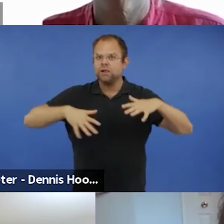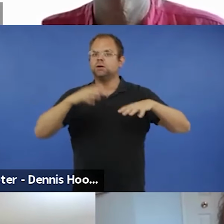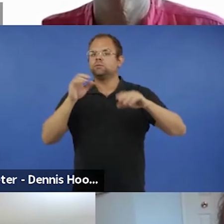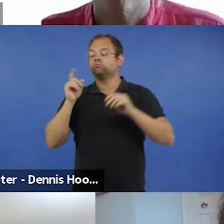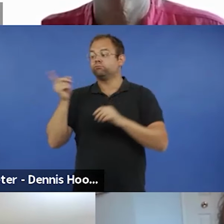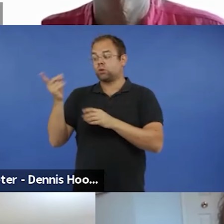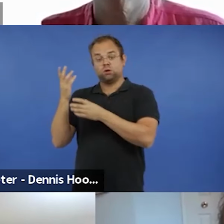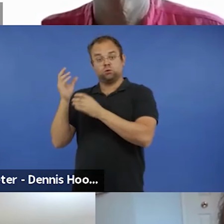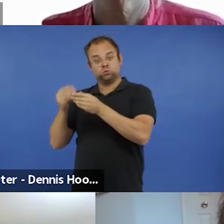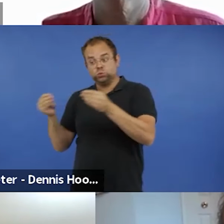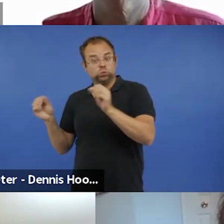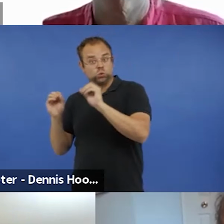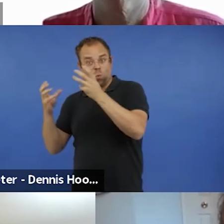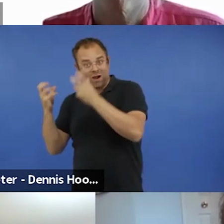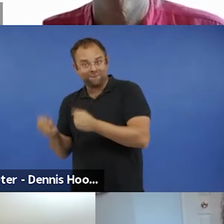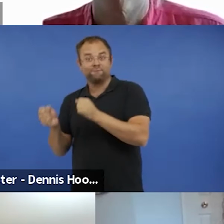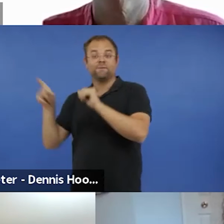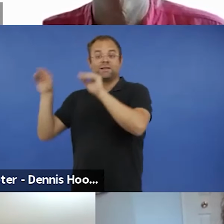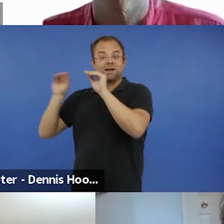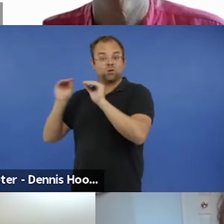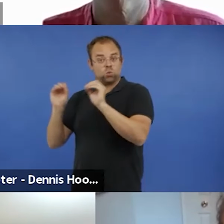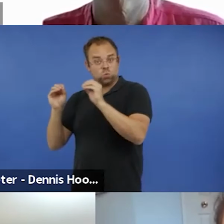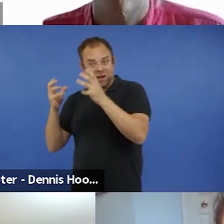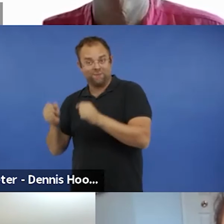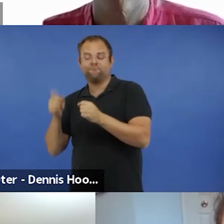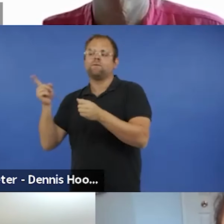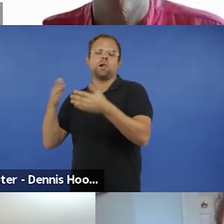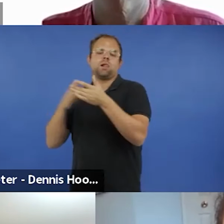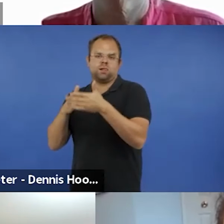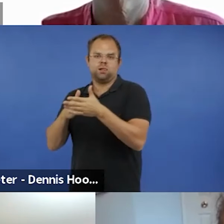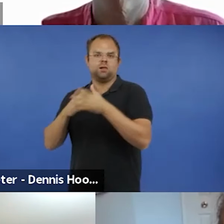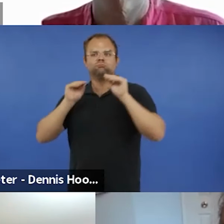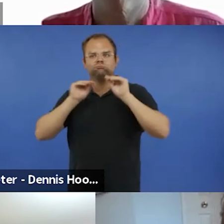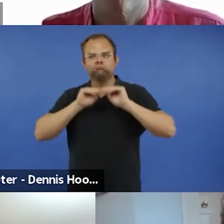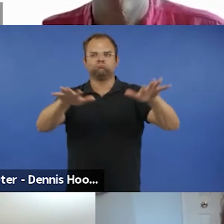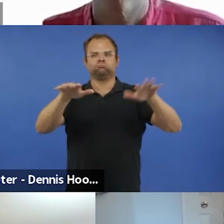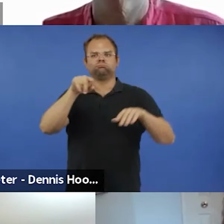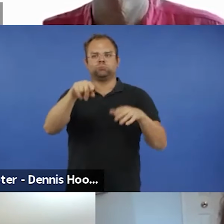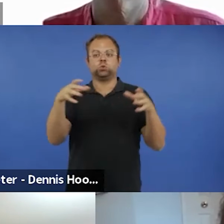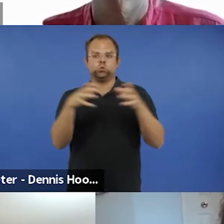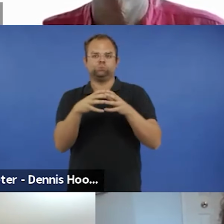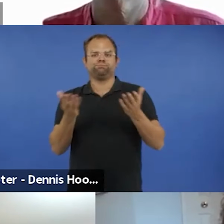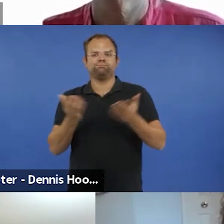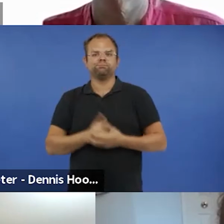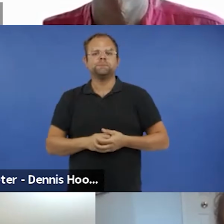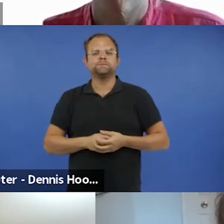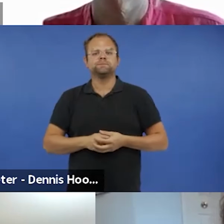different strategies, including these small group and peer engagement strategies to combat some of that.